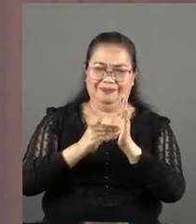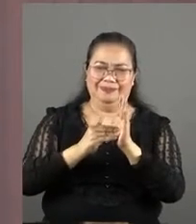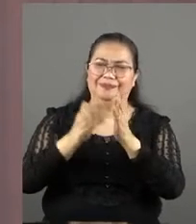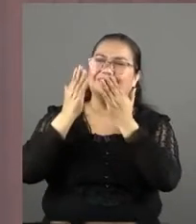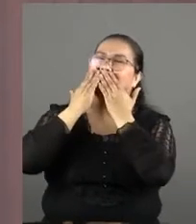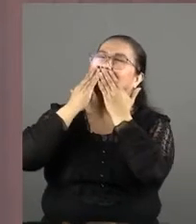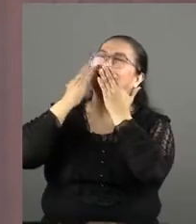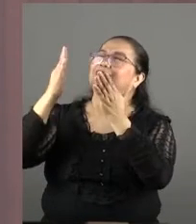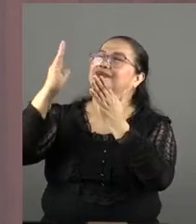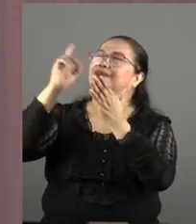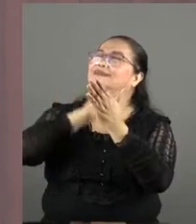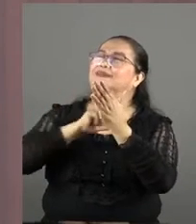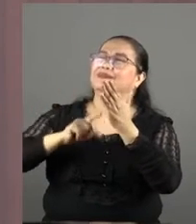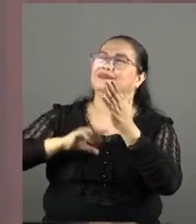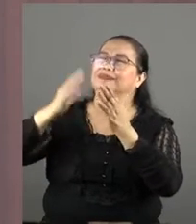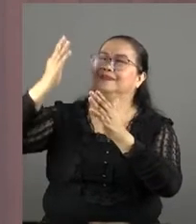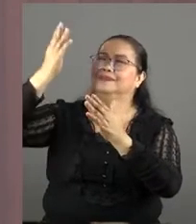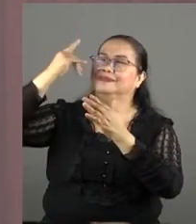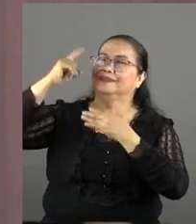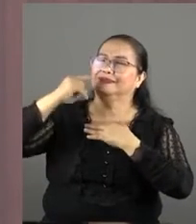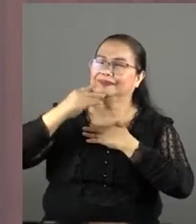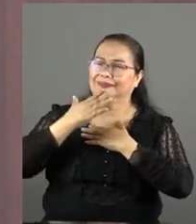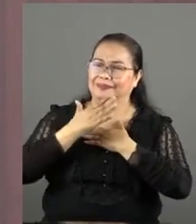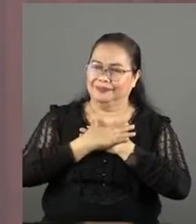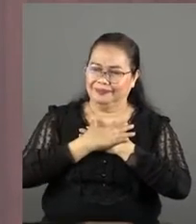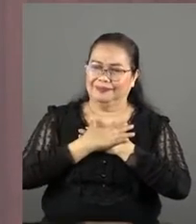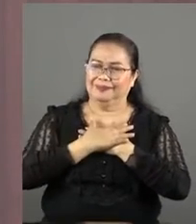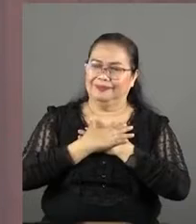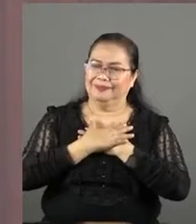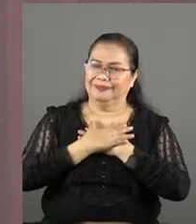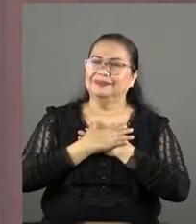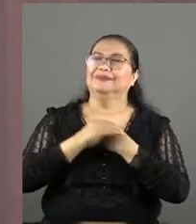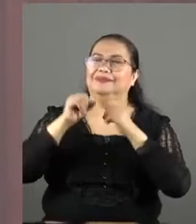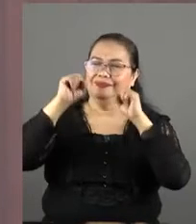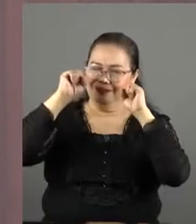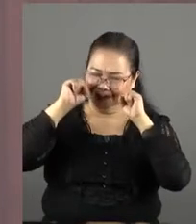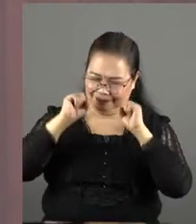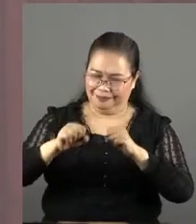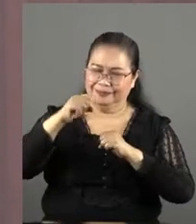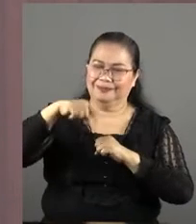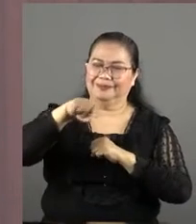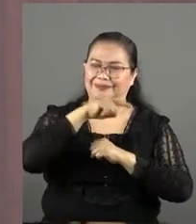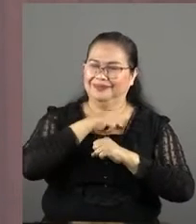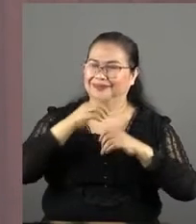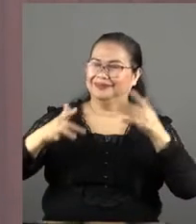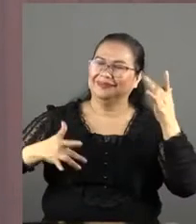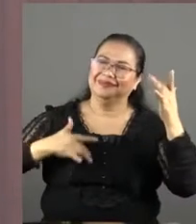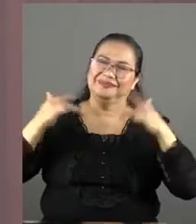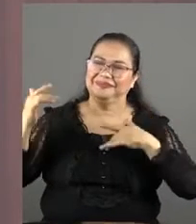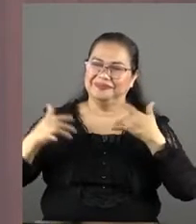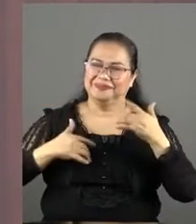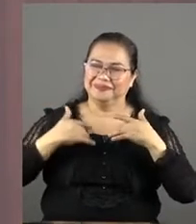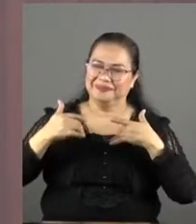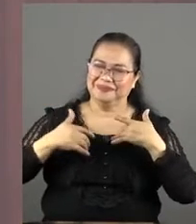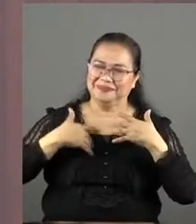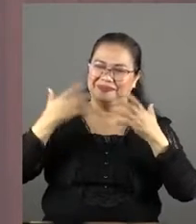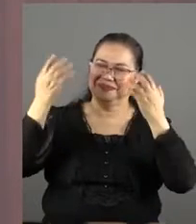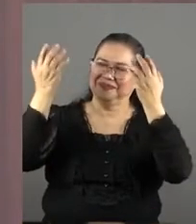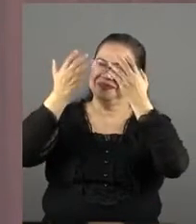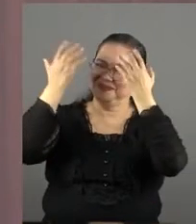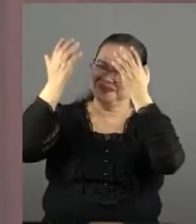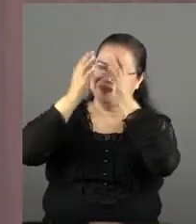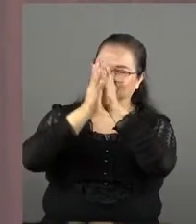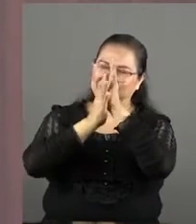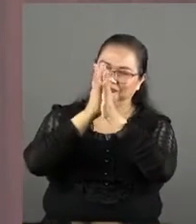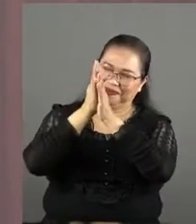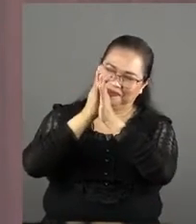you, Lord, because that past grace enables us to enjoy and celebrate